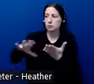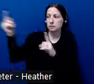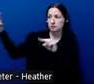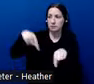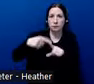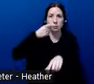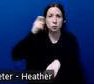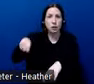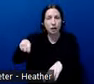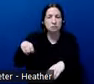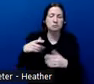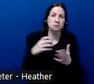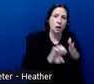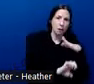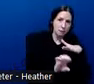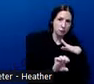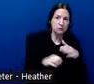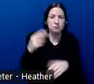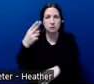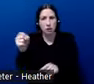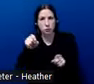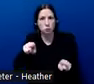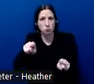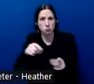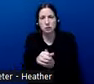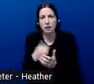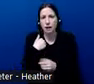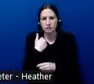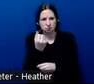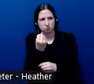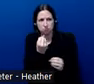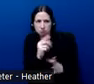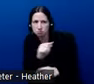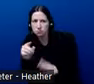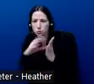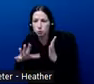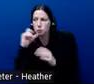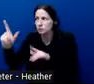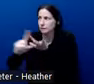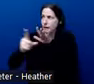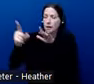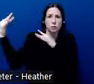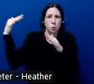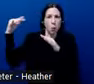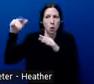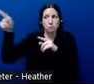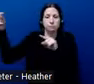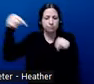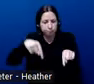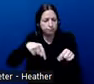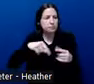of children whose families fled from the war in their home country have found friendship and learning opportunities in the